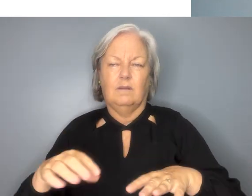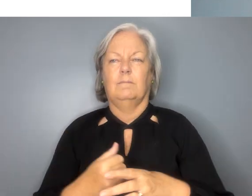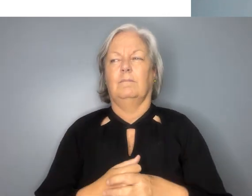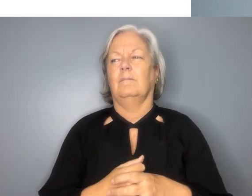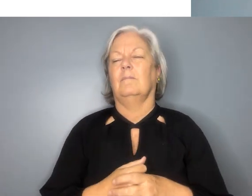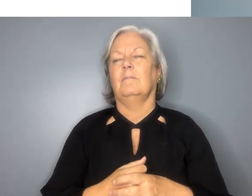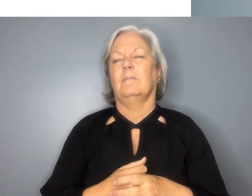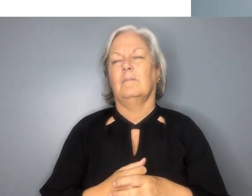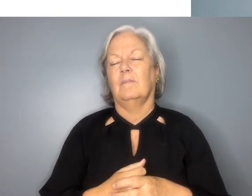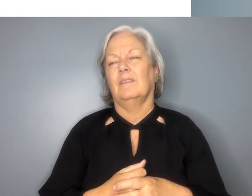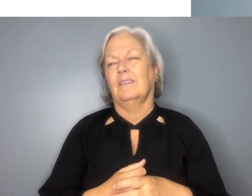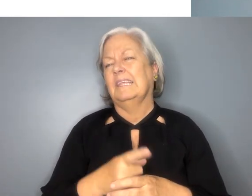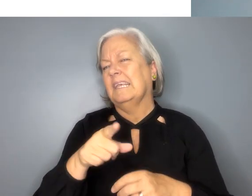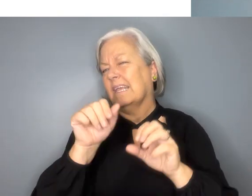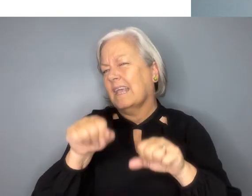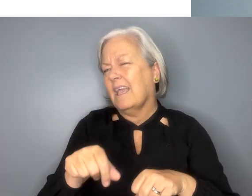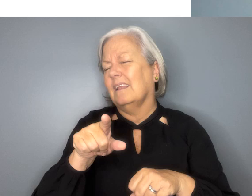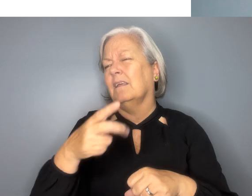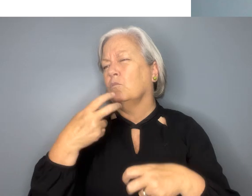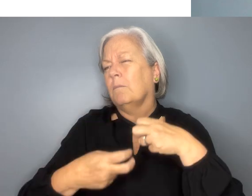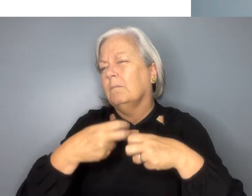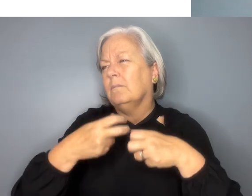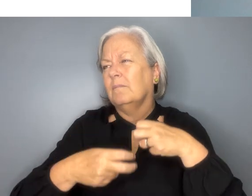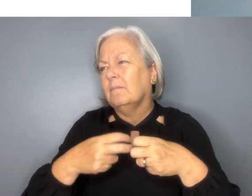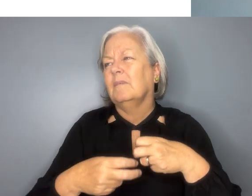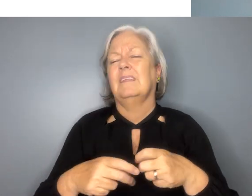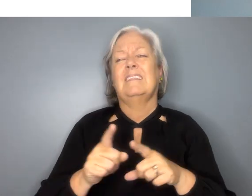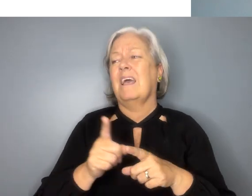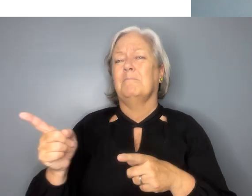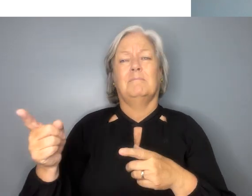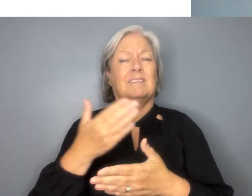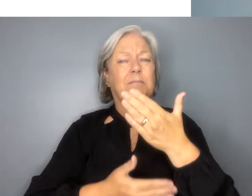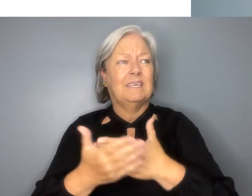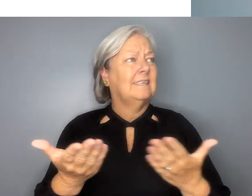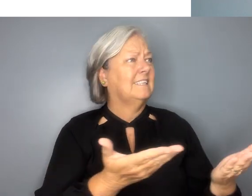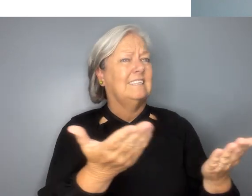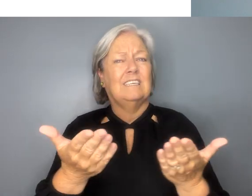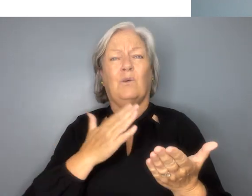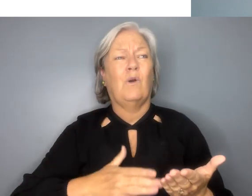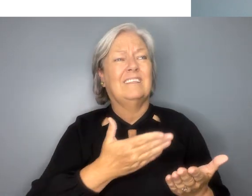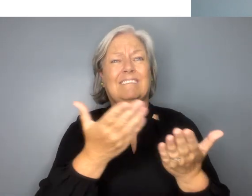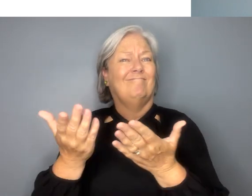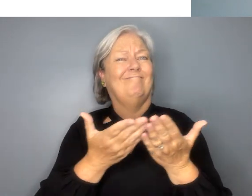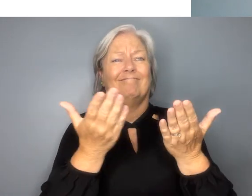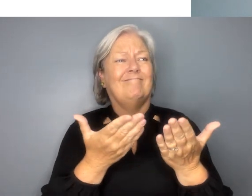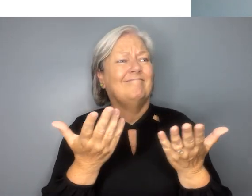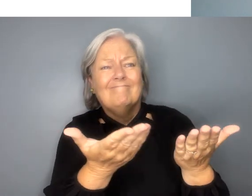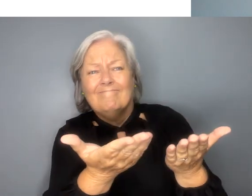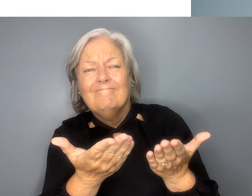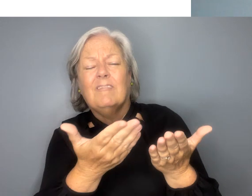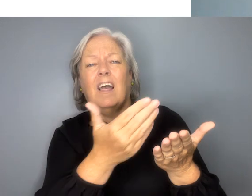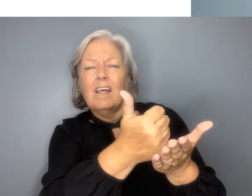think that's also, it does become a huge issue because people with disabilities, we are often reliant on help. And so that does mean that